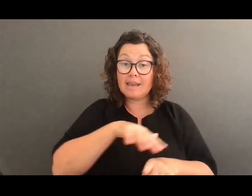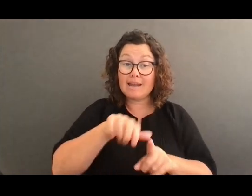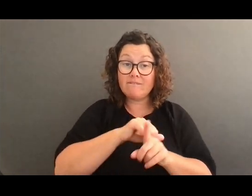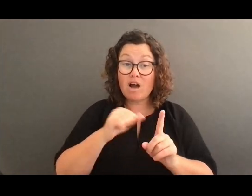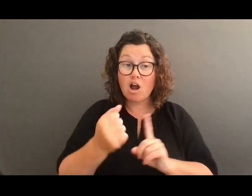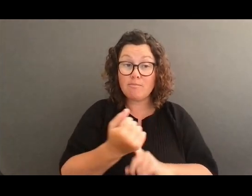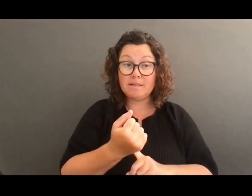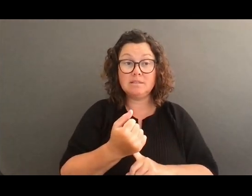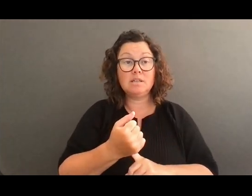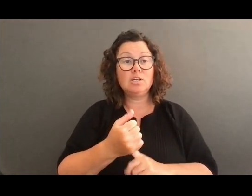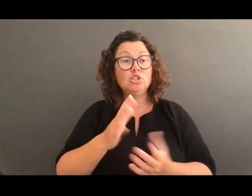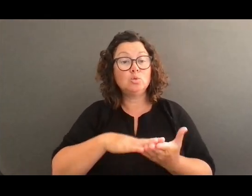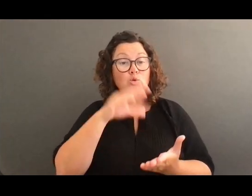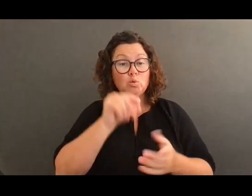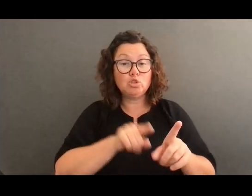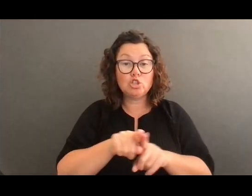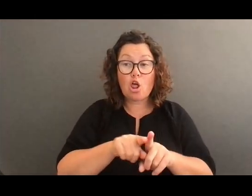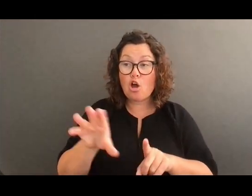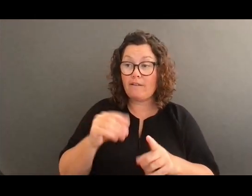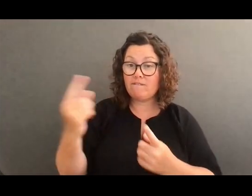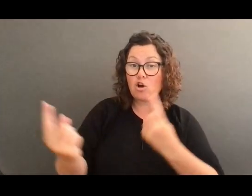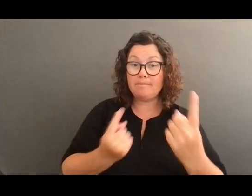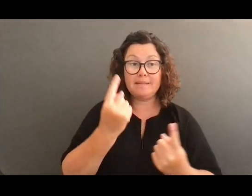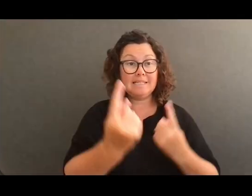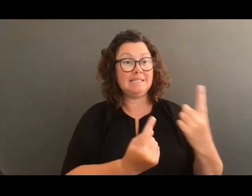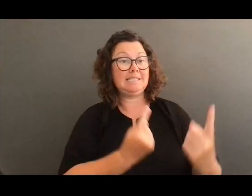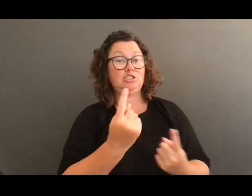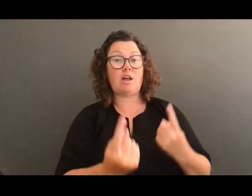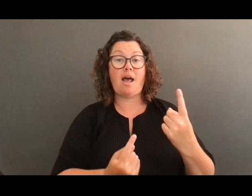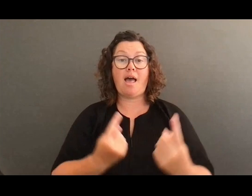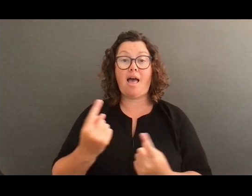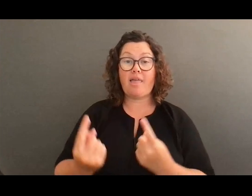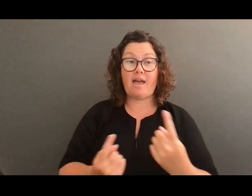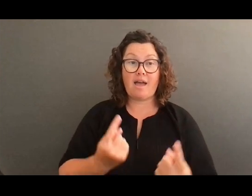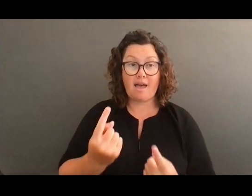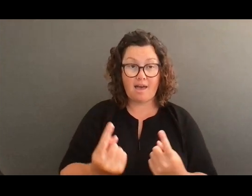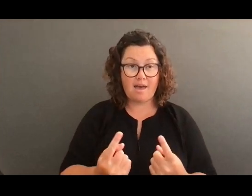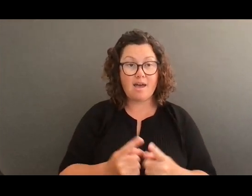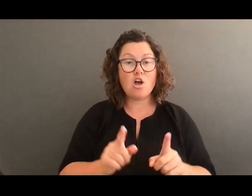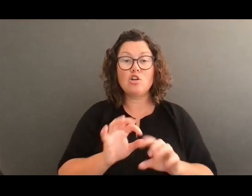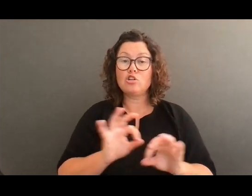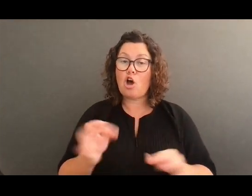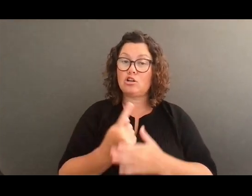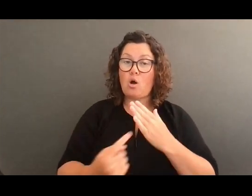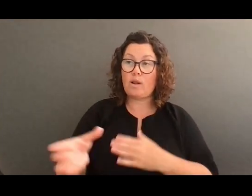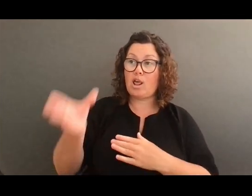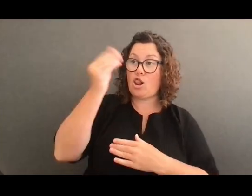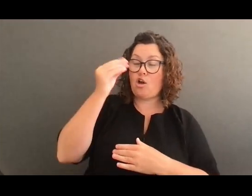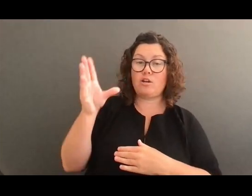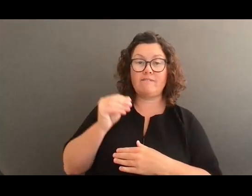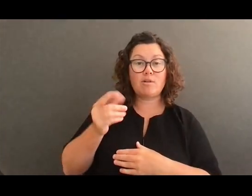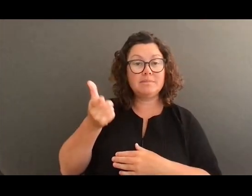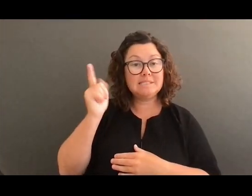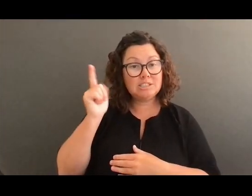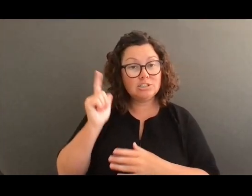other, they said, as much as they learn off us, and that's where the word wānanga comes into play. This concept of